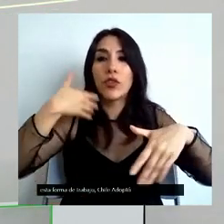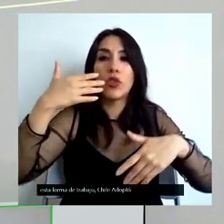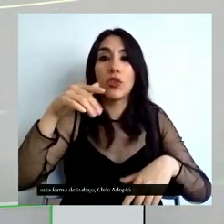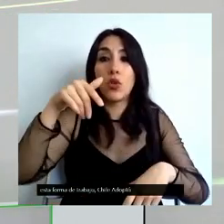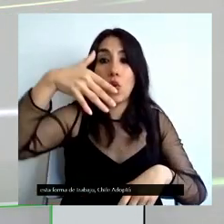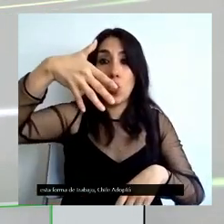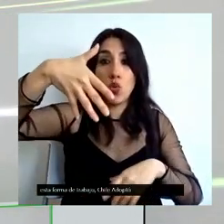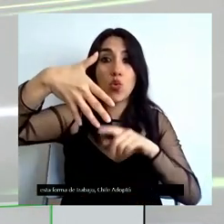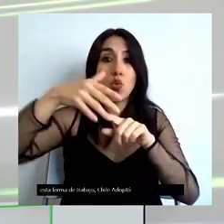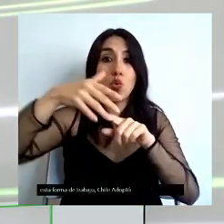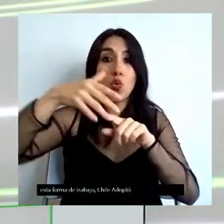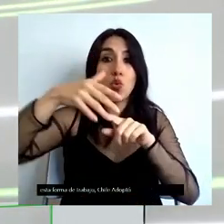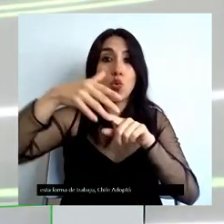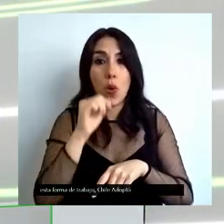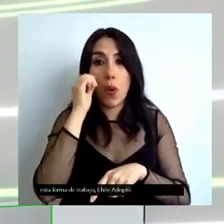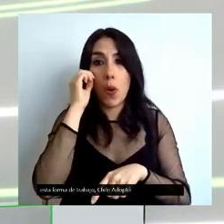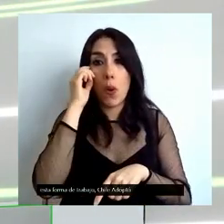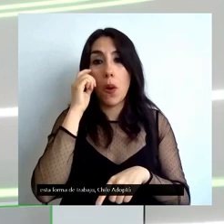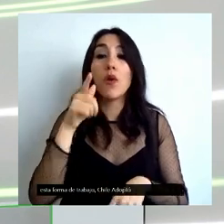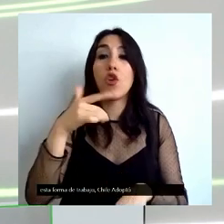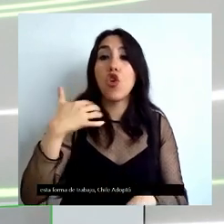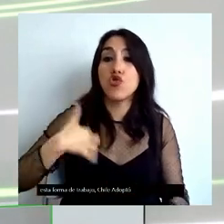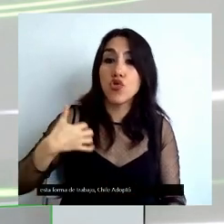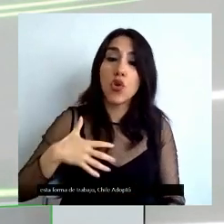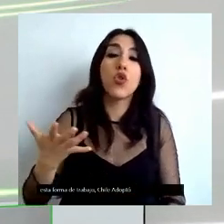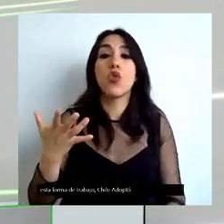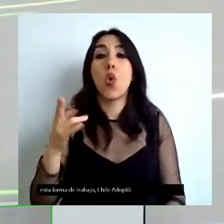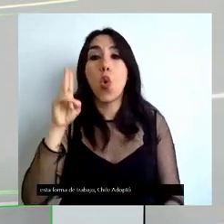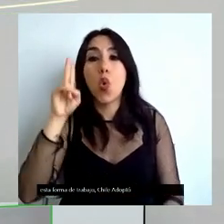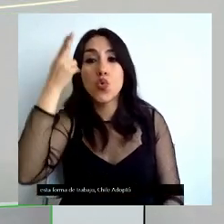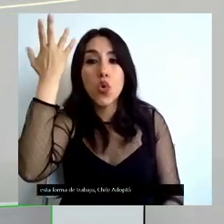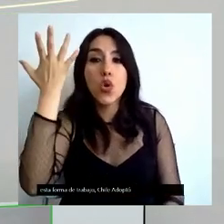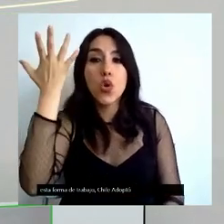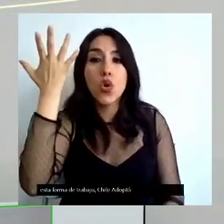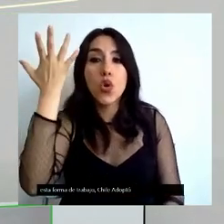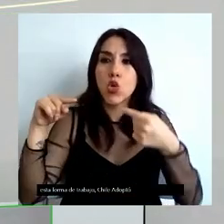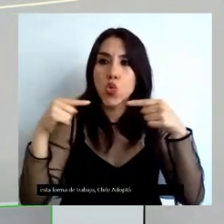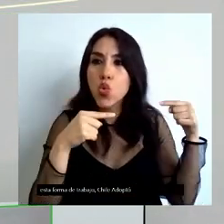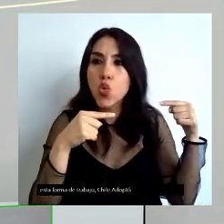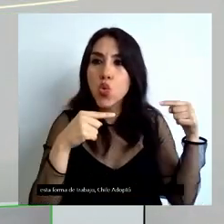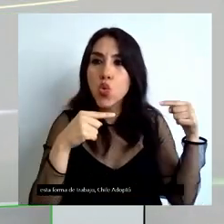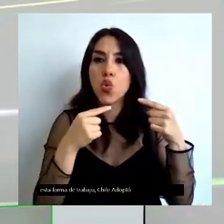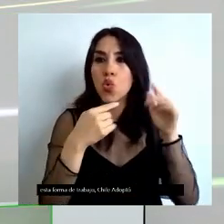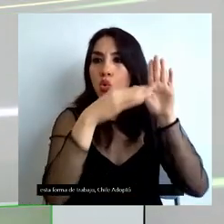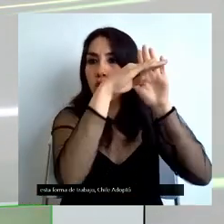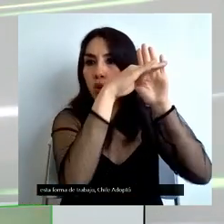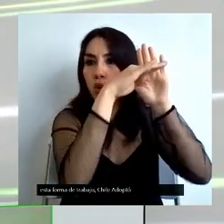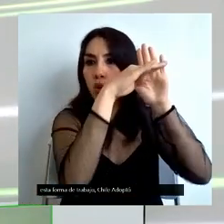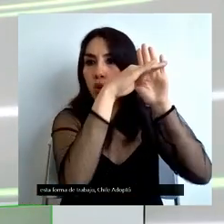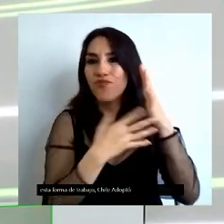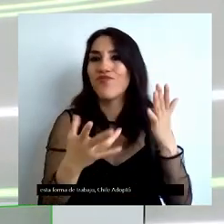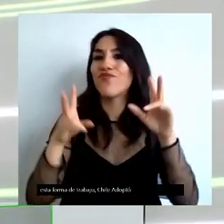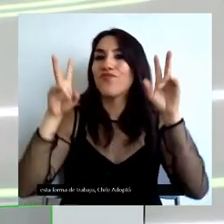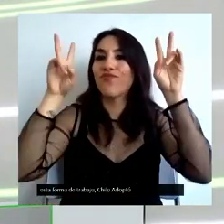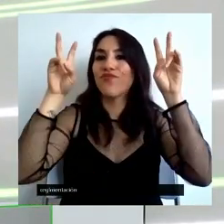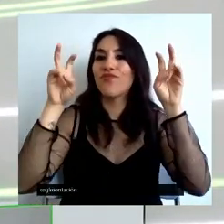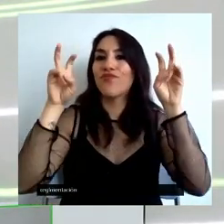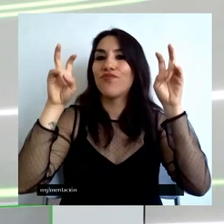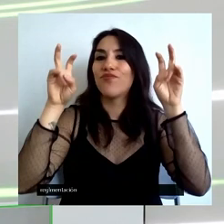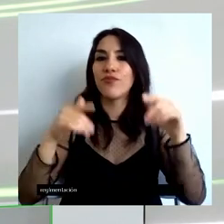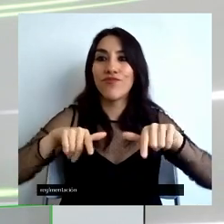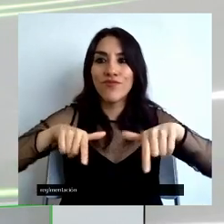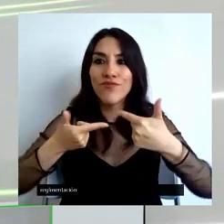Uruguay are following the Chilean path. So big advancements in